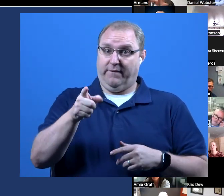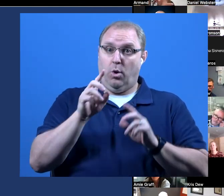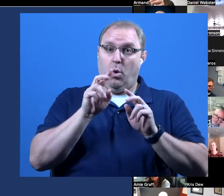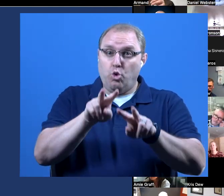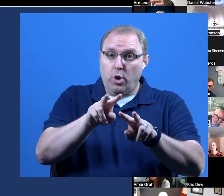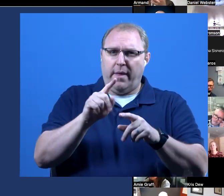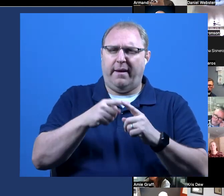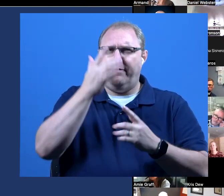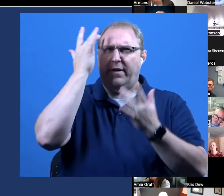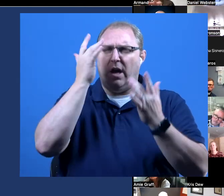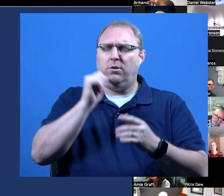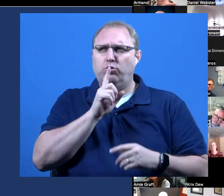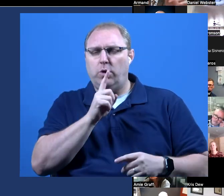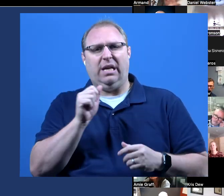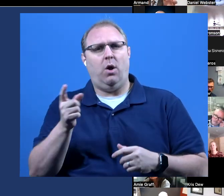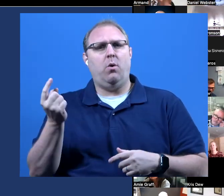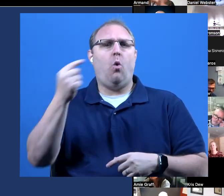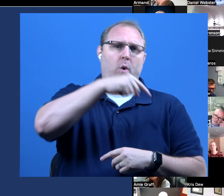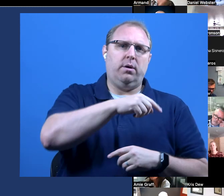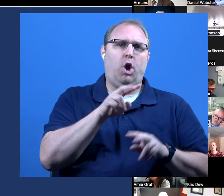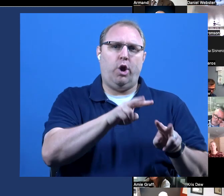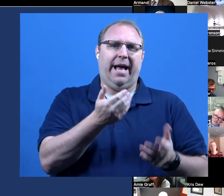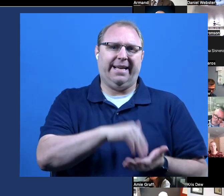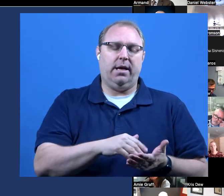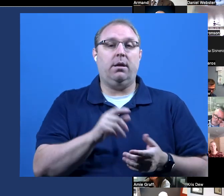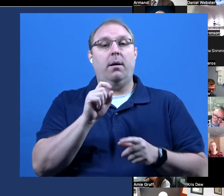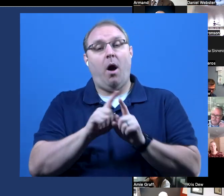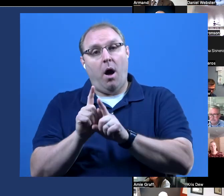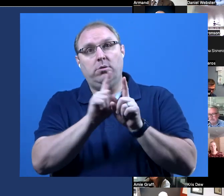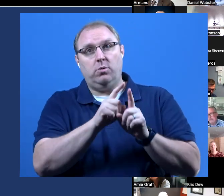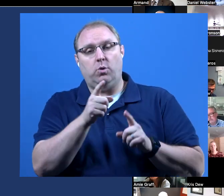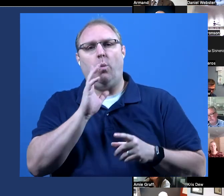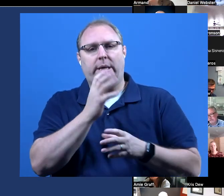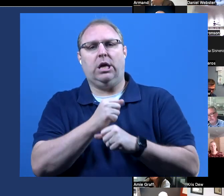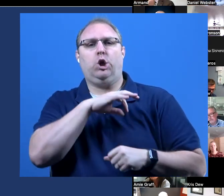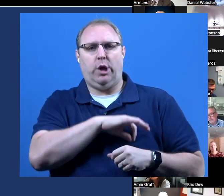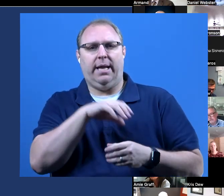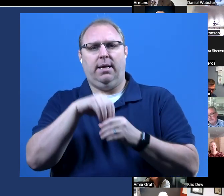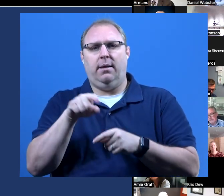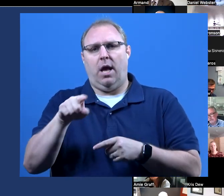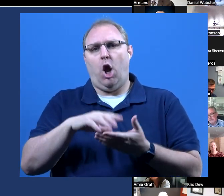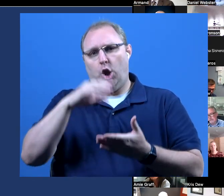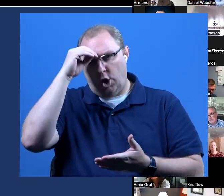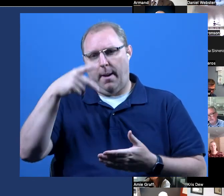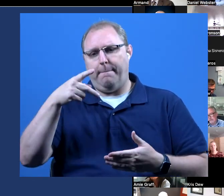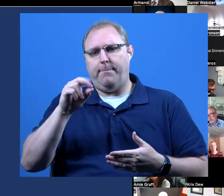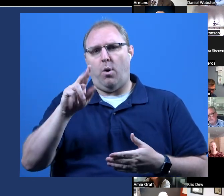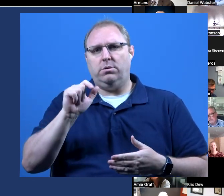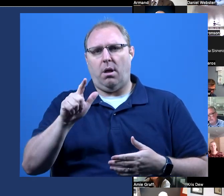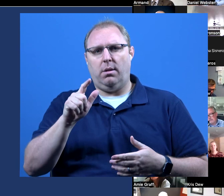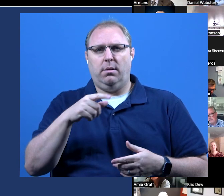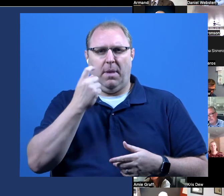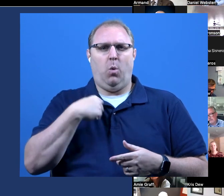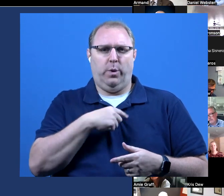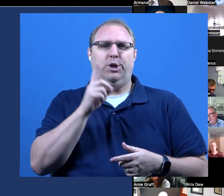some resources here that go with this, but that they can then have available to them. We'll probably send out these slides as well. Yep, we'll send out